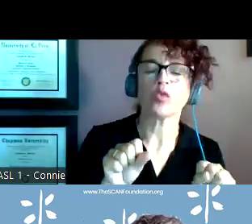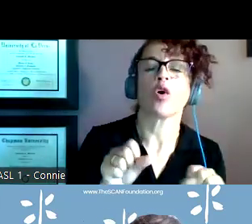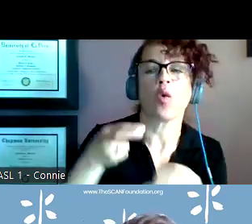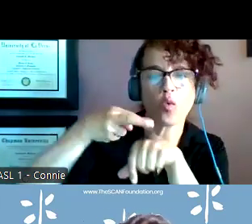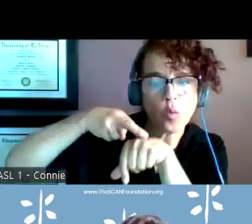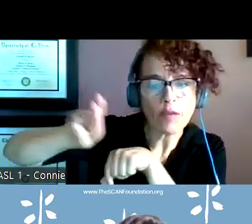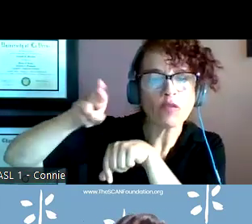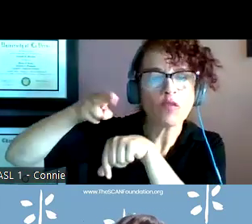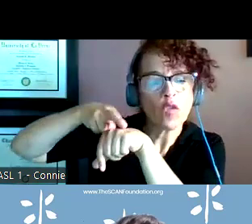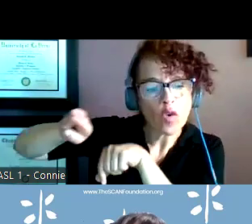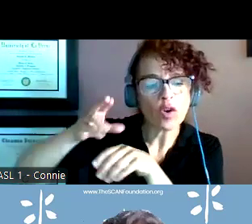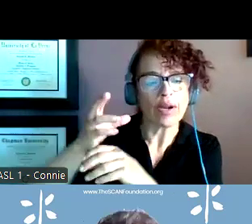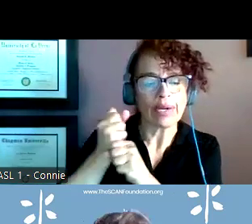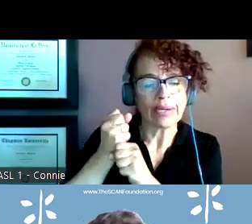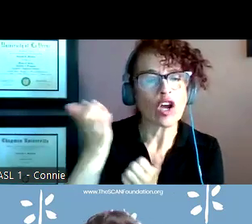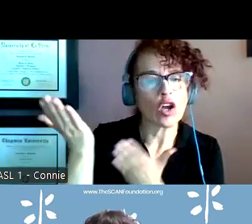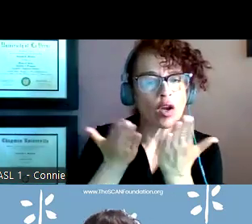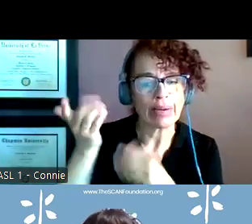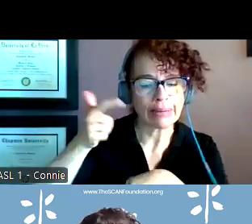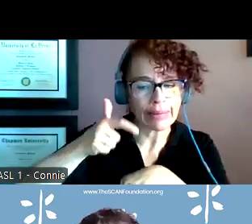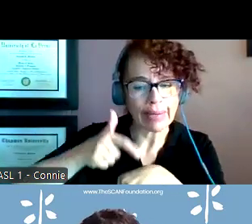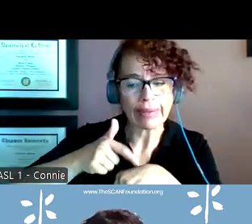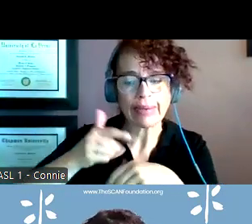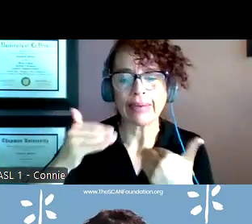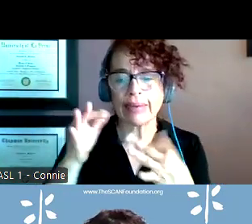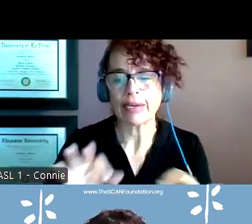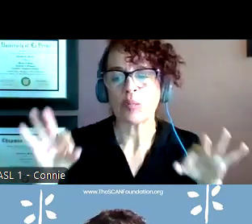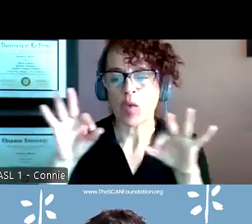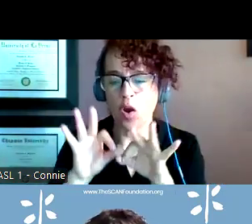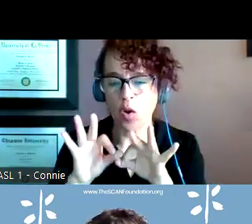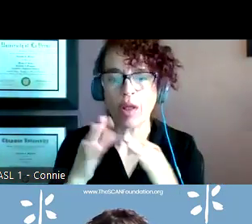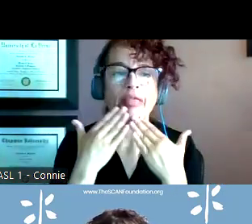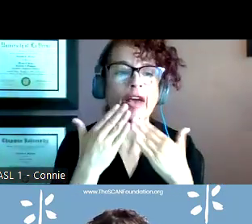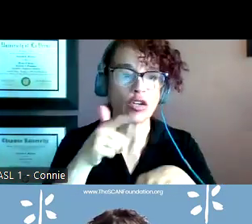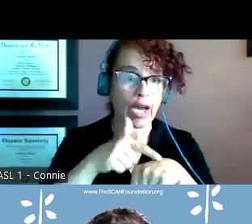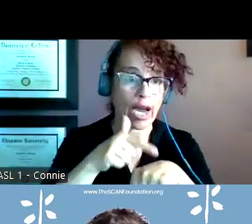referred or get services in a timely manner is important. Thank you.